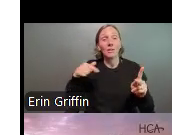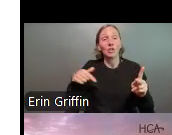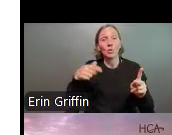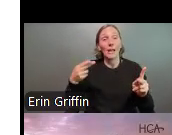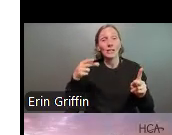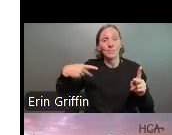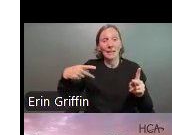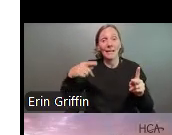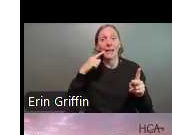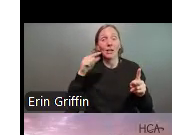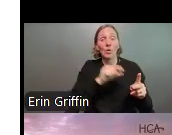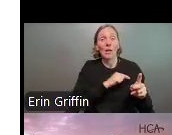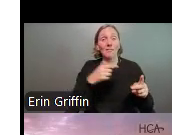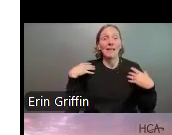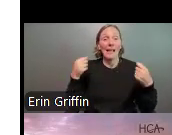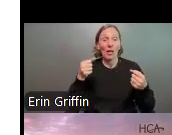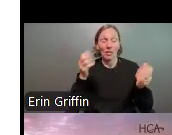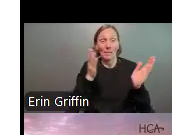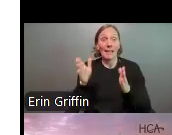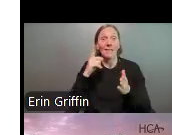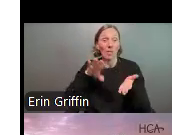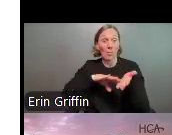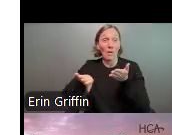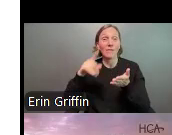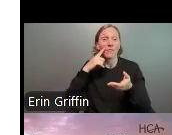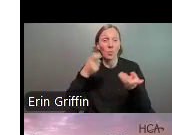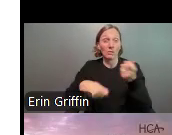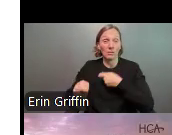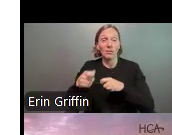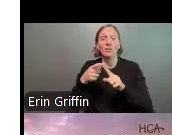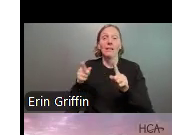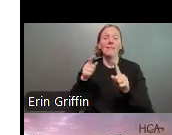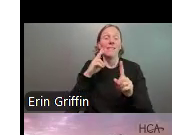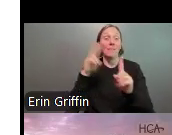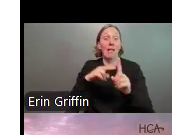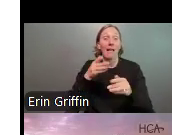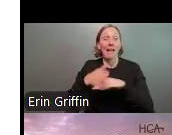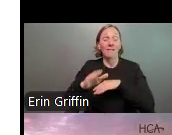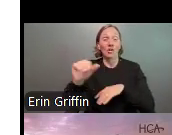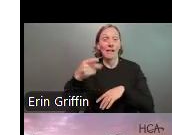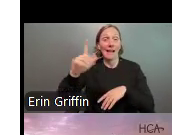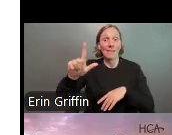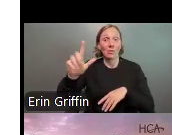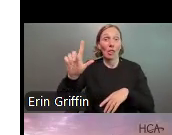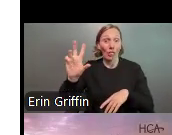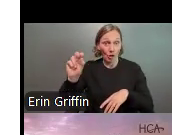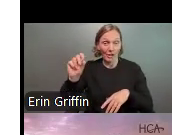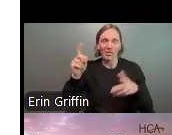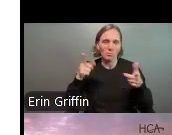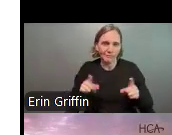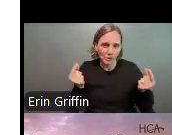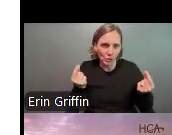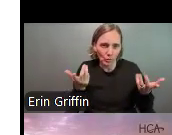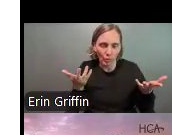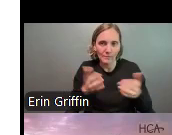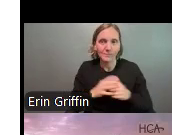benefit exchanges 1332 waiver and applied after April 30th, they would be put into a pool, and as